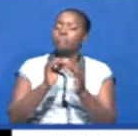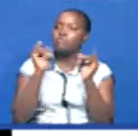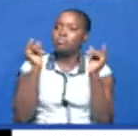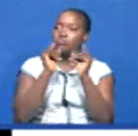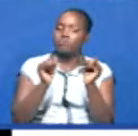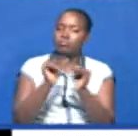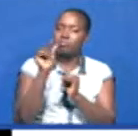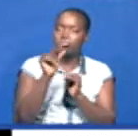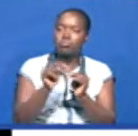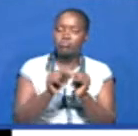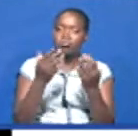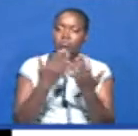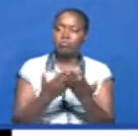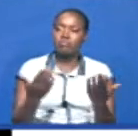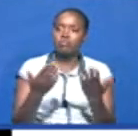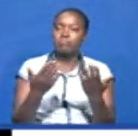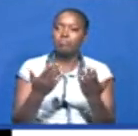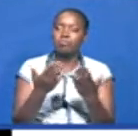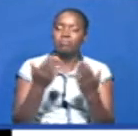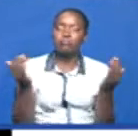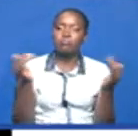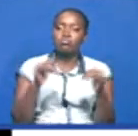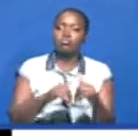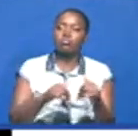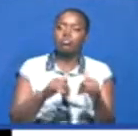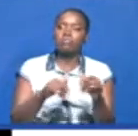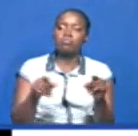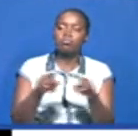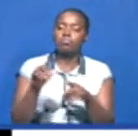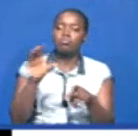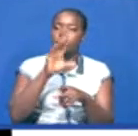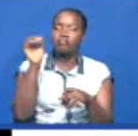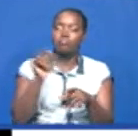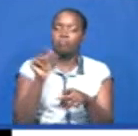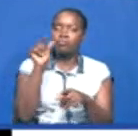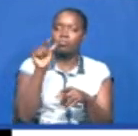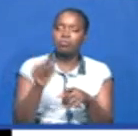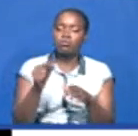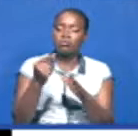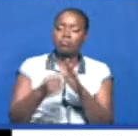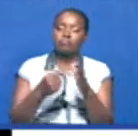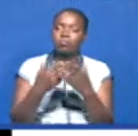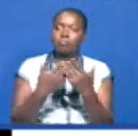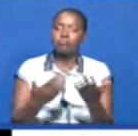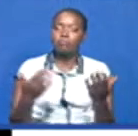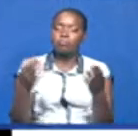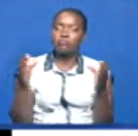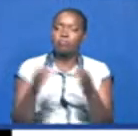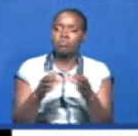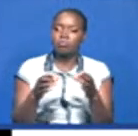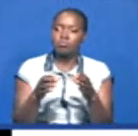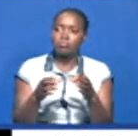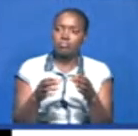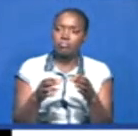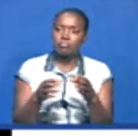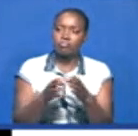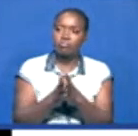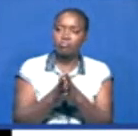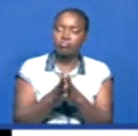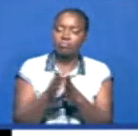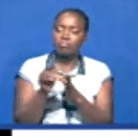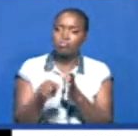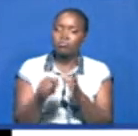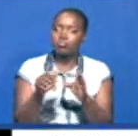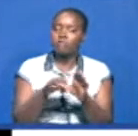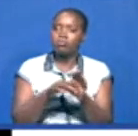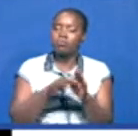intellectual property conventions, like the African Regional Industrial Property Organization. These